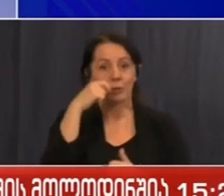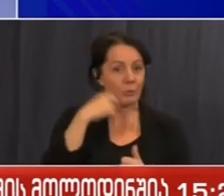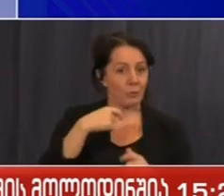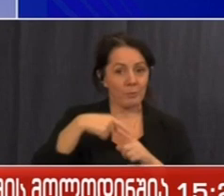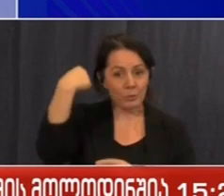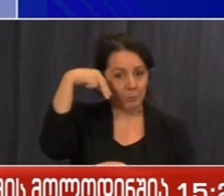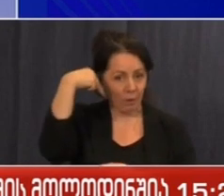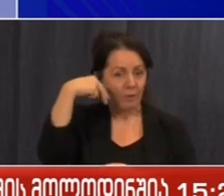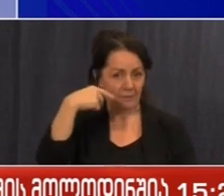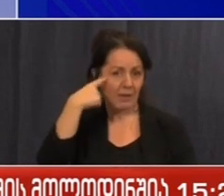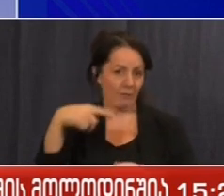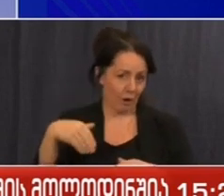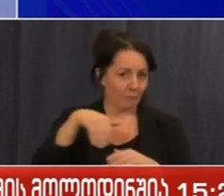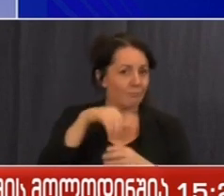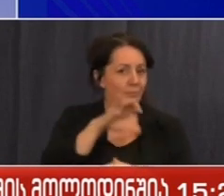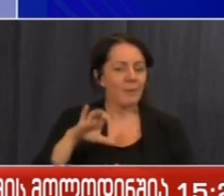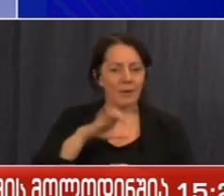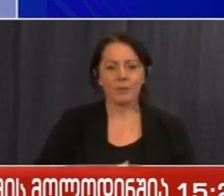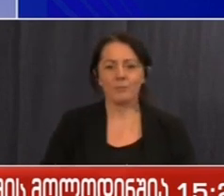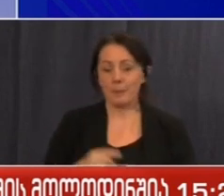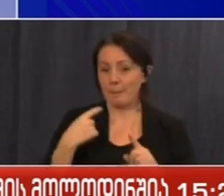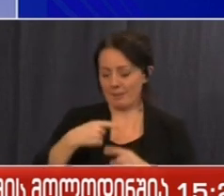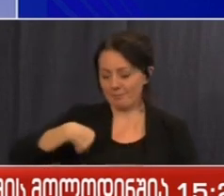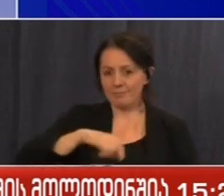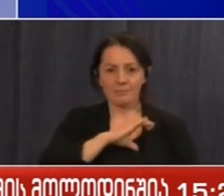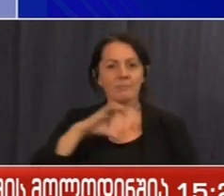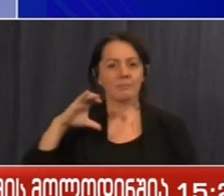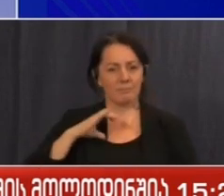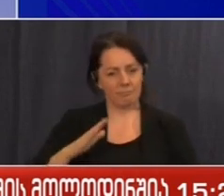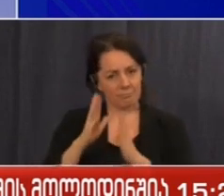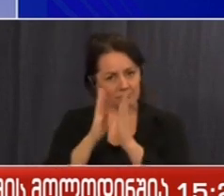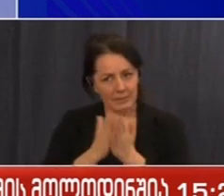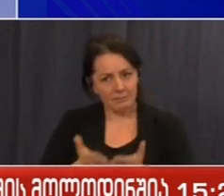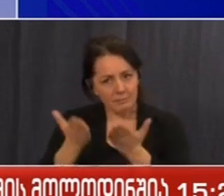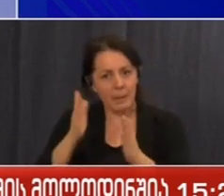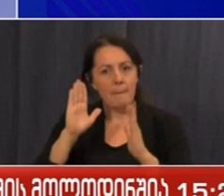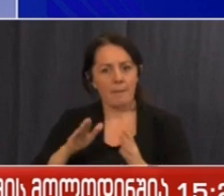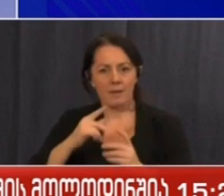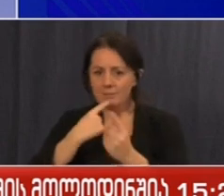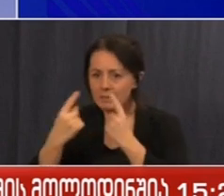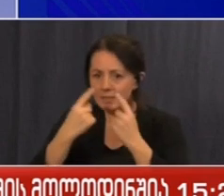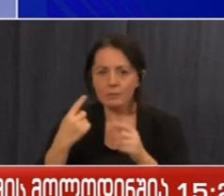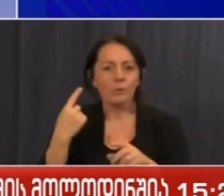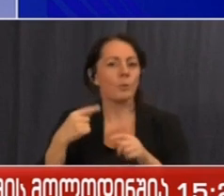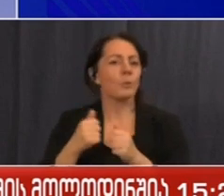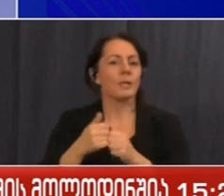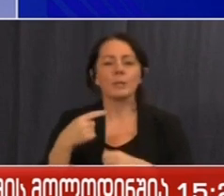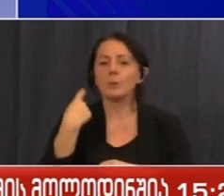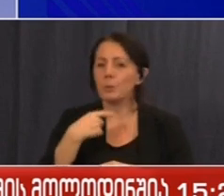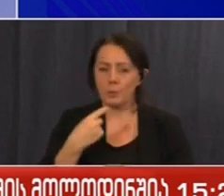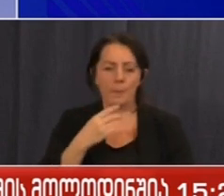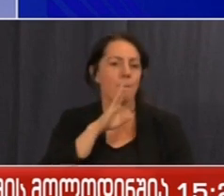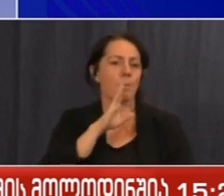The Commission also recommends the opening of EU accession negotiations with Bosnia and Herzegovina, once the necessary degree